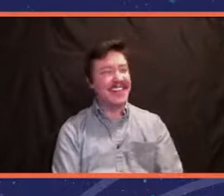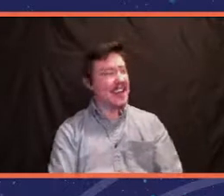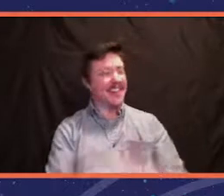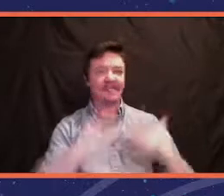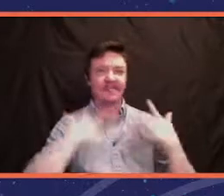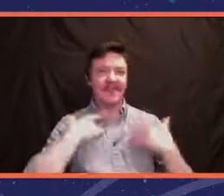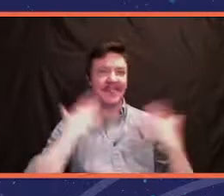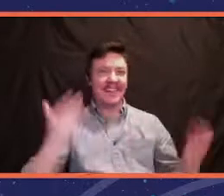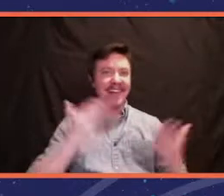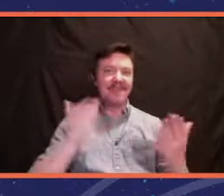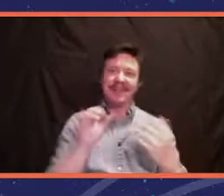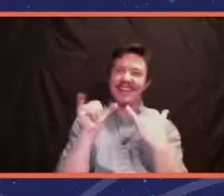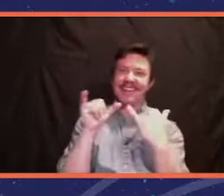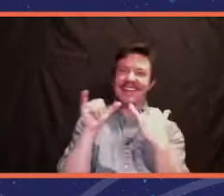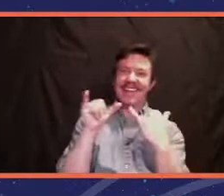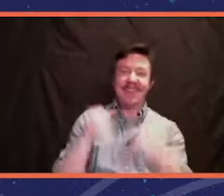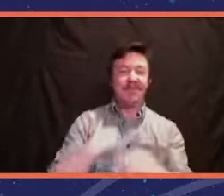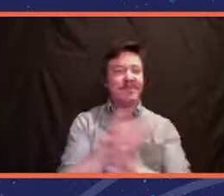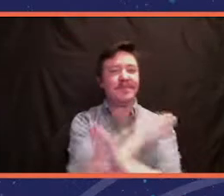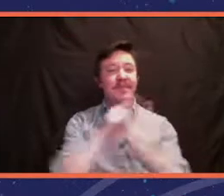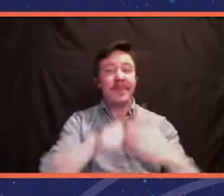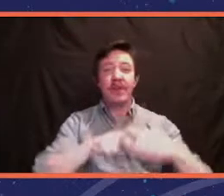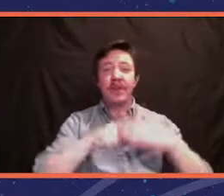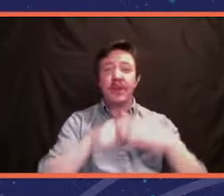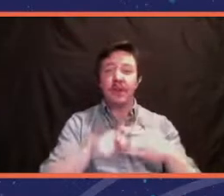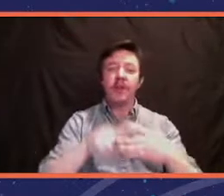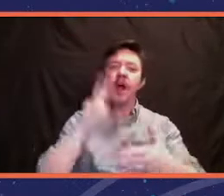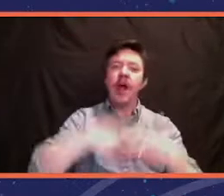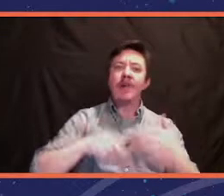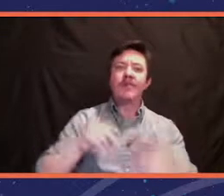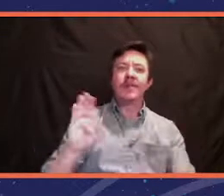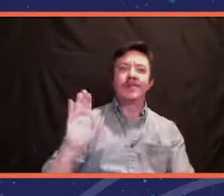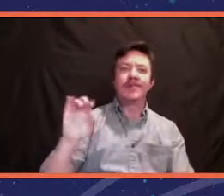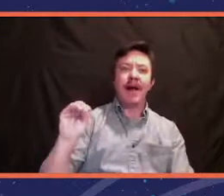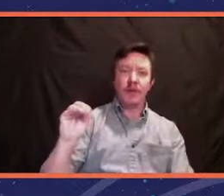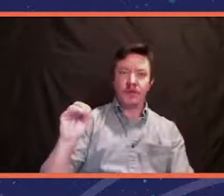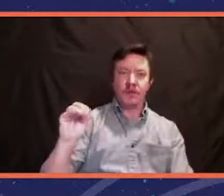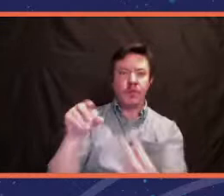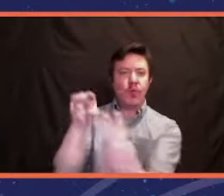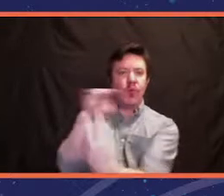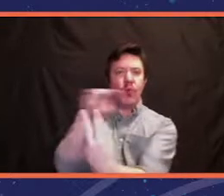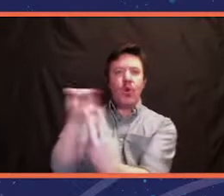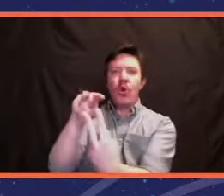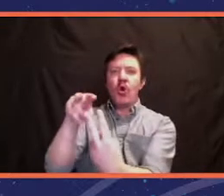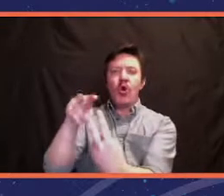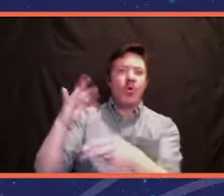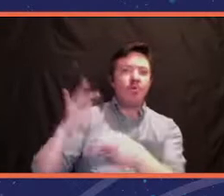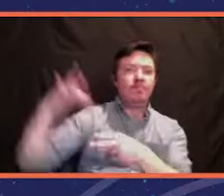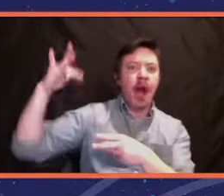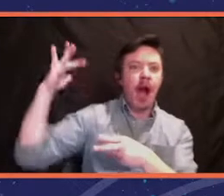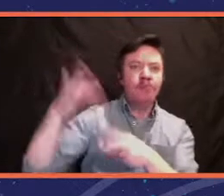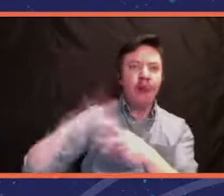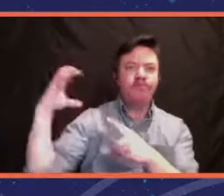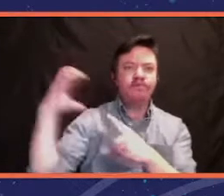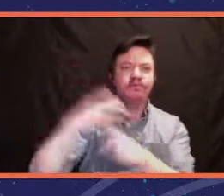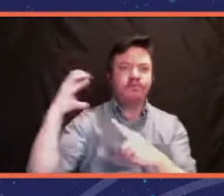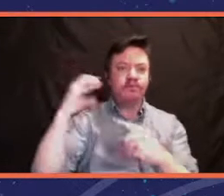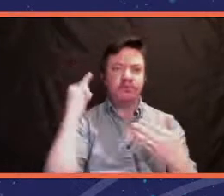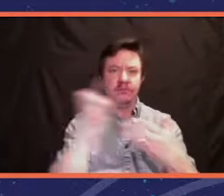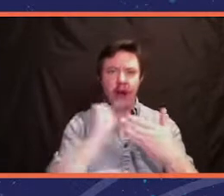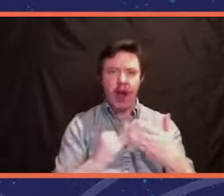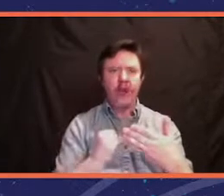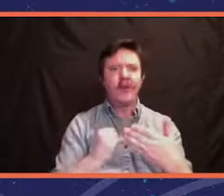here. Before we start off, I'm gonna read y'all's bio because you two are some amazing, profound artists that I think people should hear a little bit more